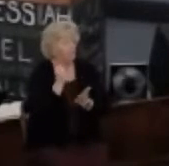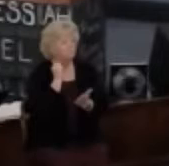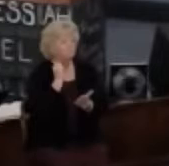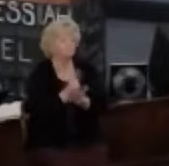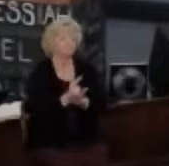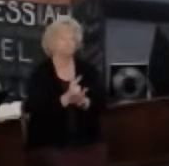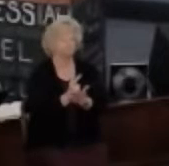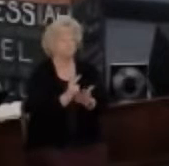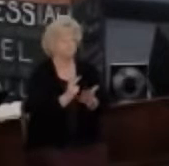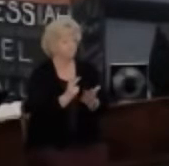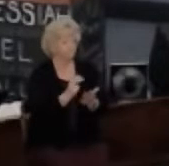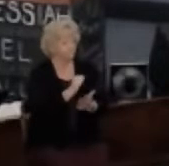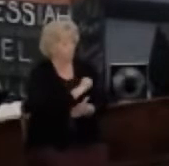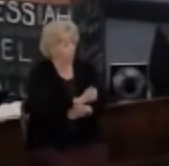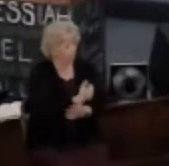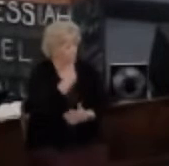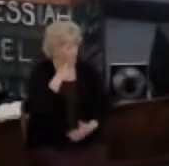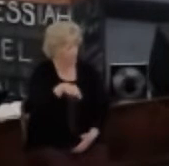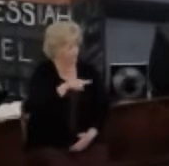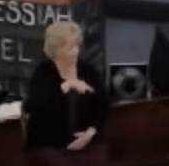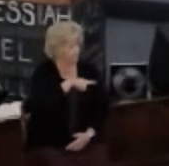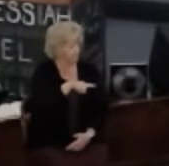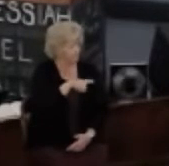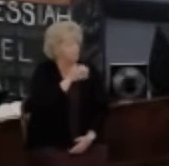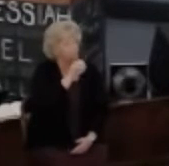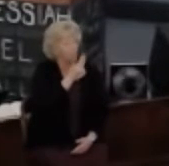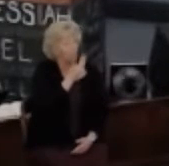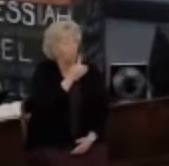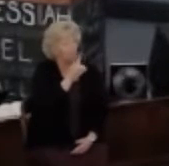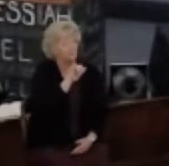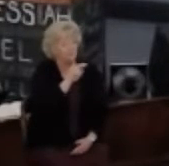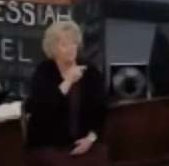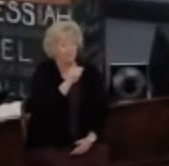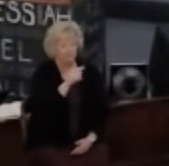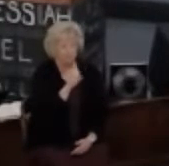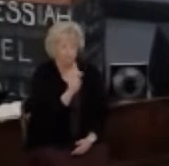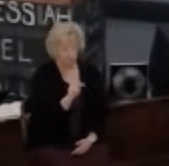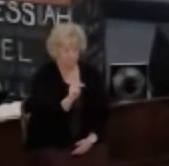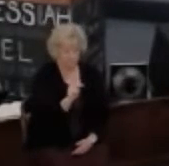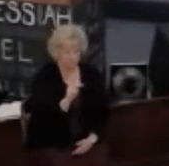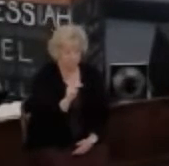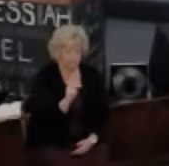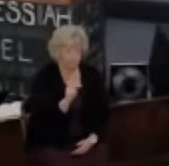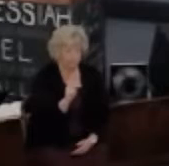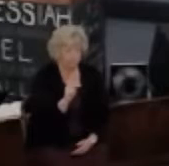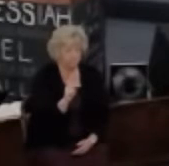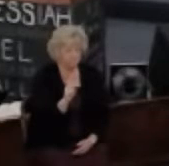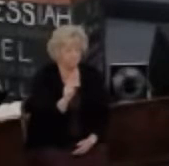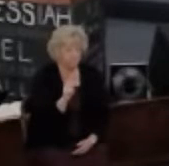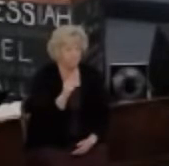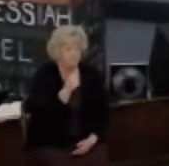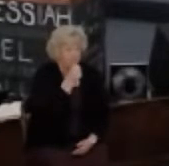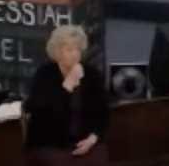some things and do that ordination. Because when it comes down to it,